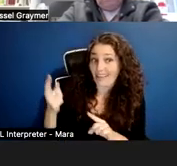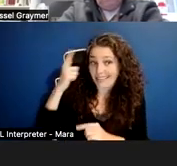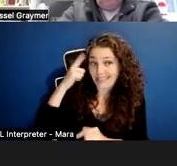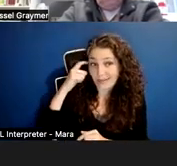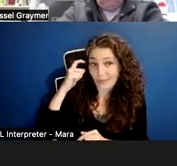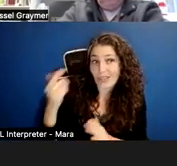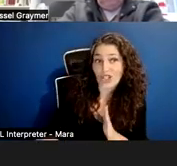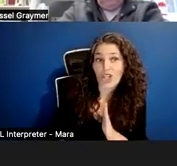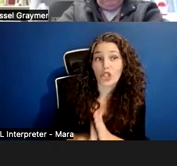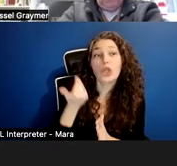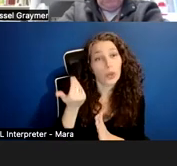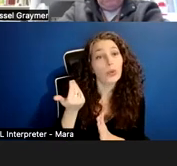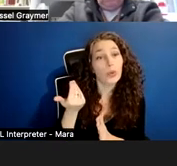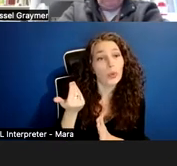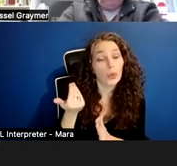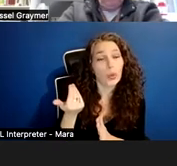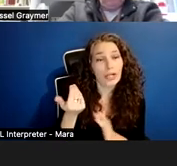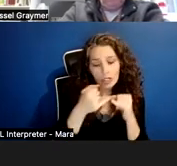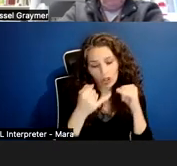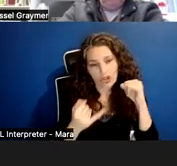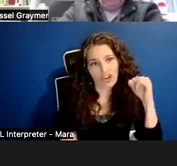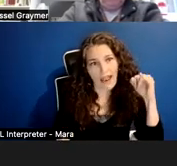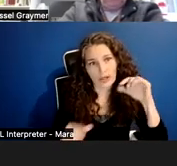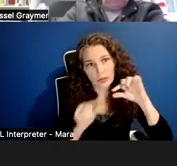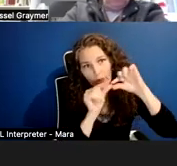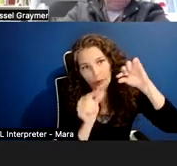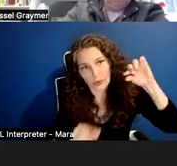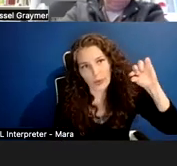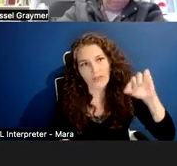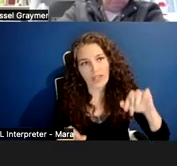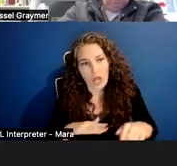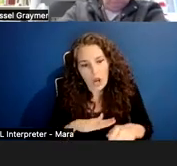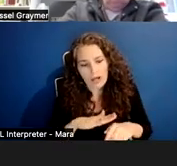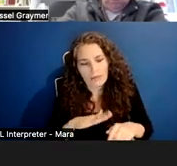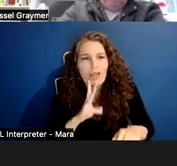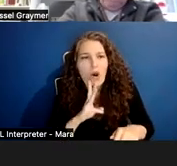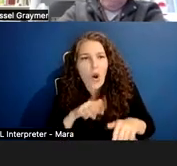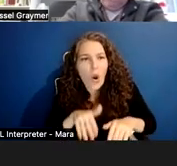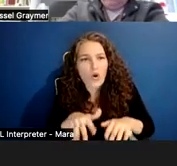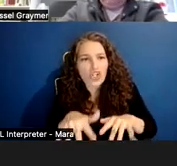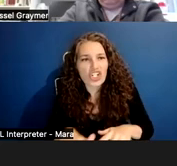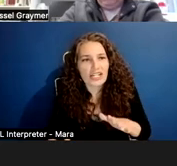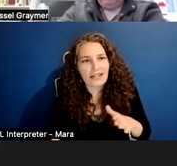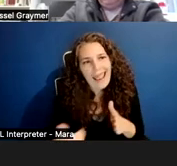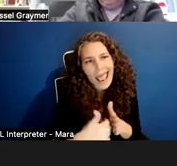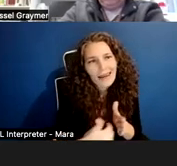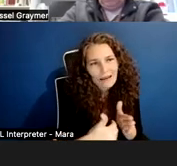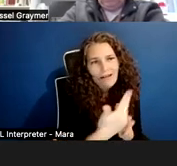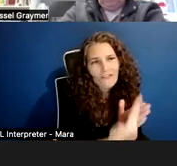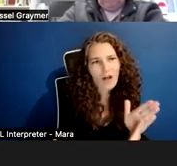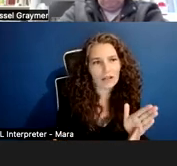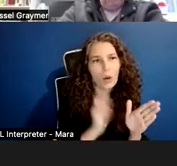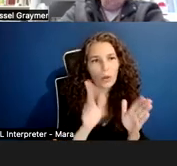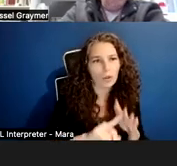that is beginning to rupture to a new surface trace. One of the things that's a